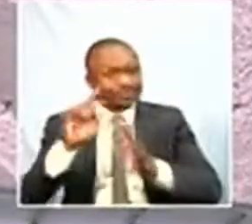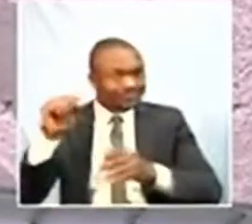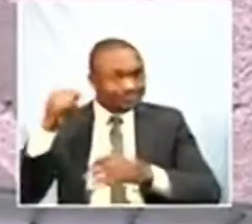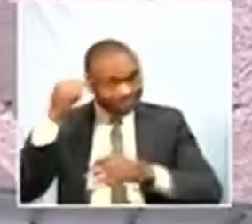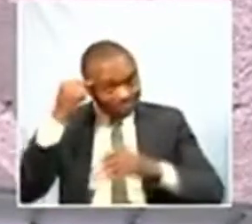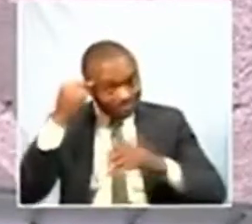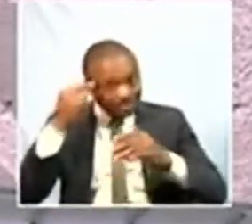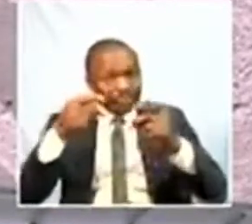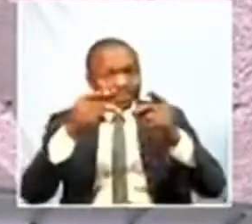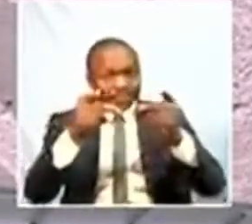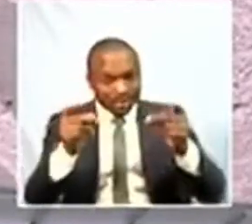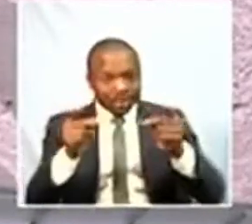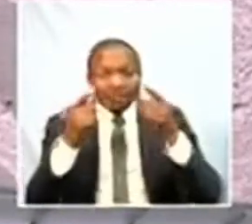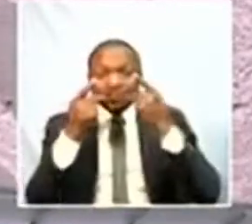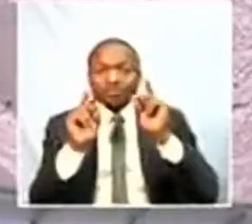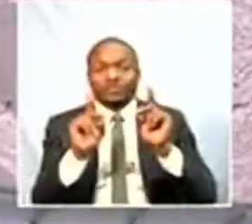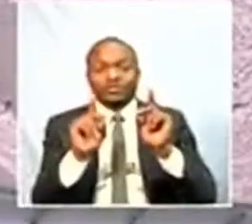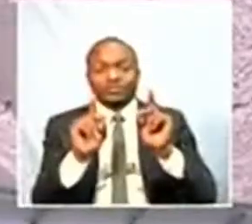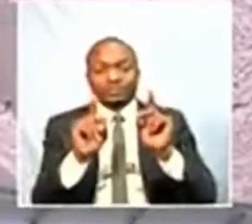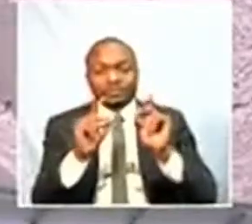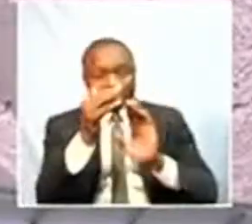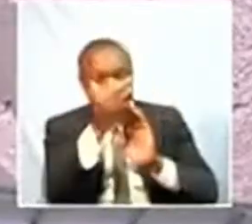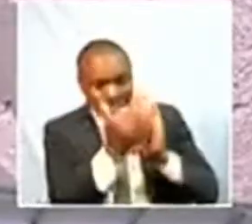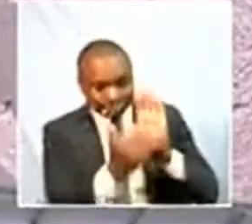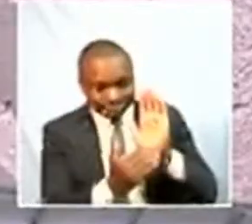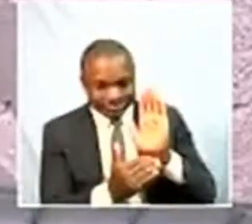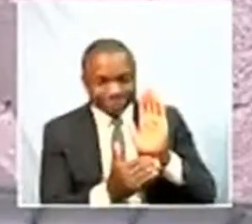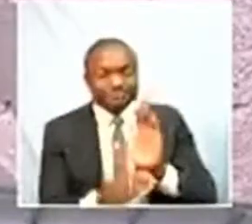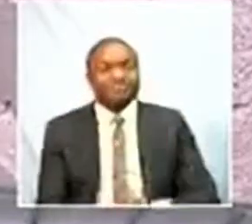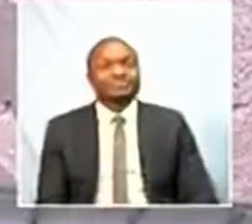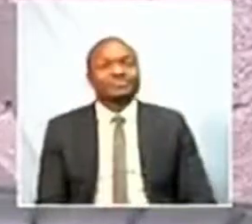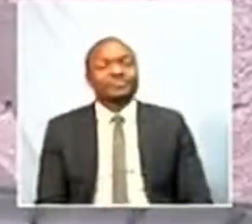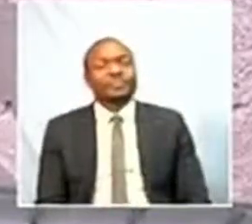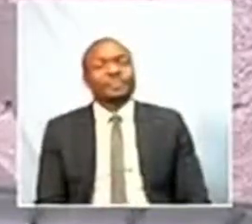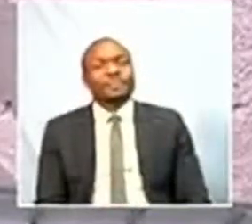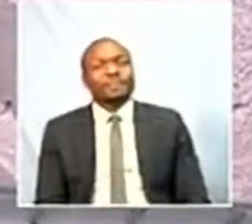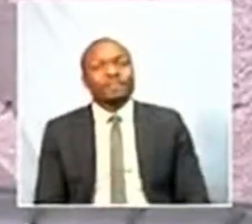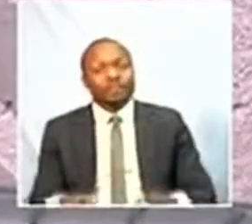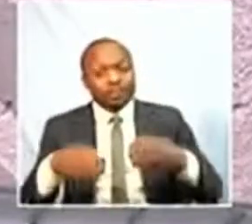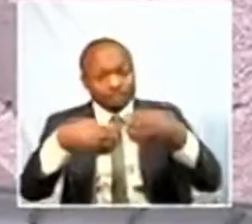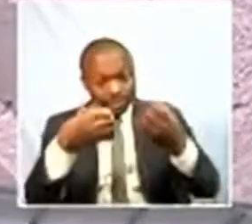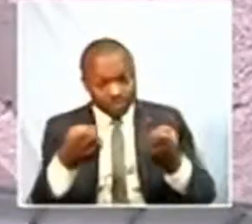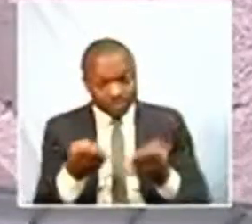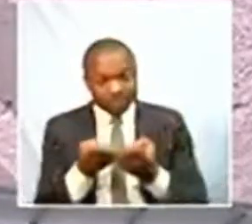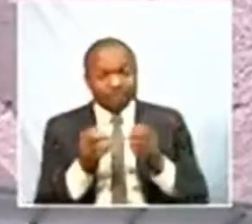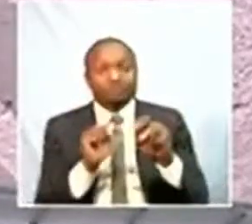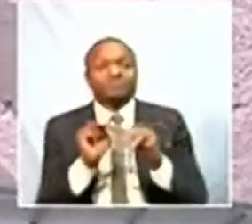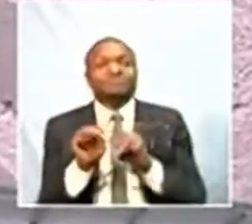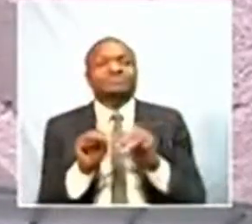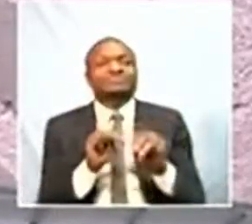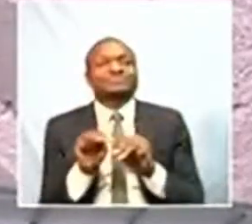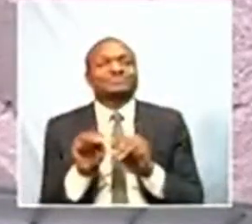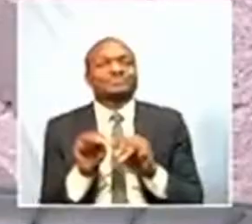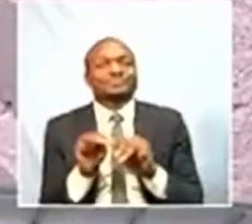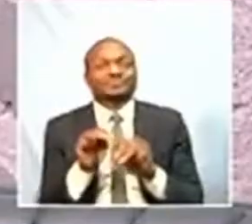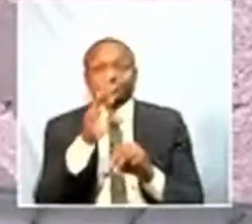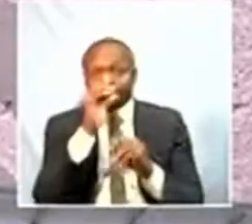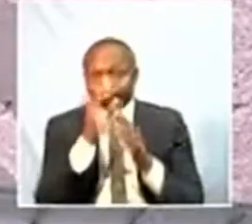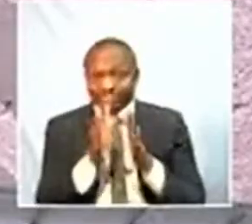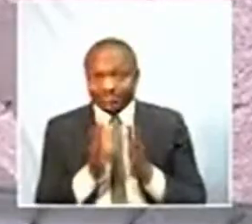general public on the following. Madam Speaker, environmental management. Madam